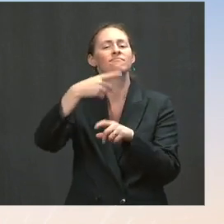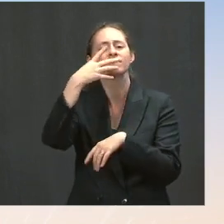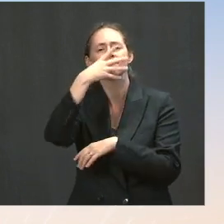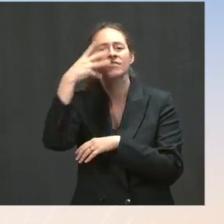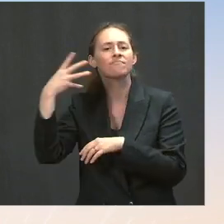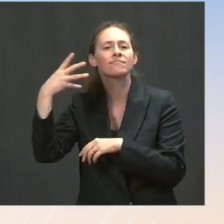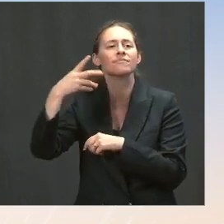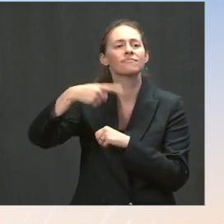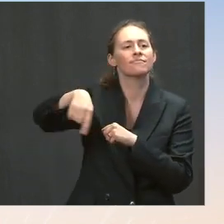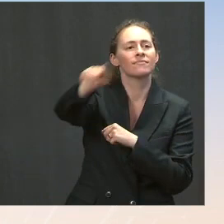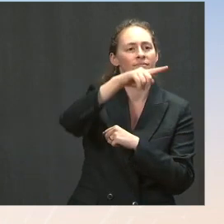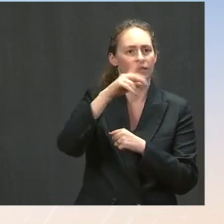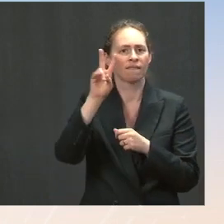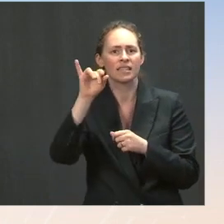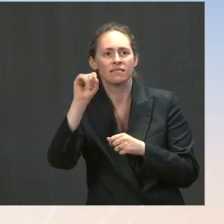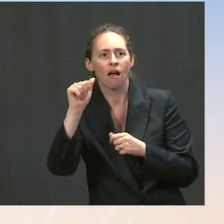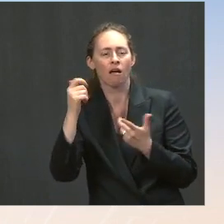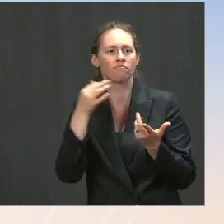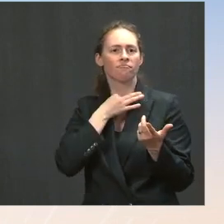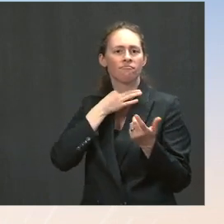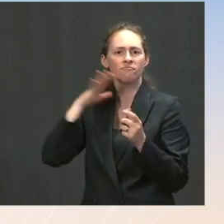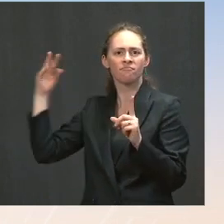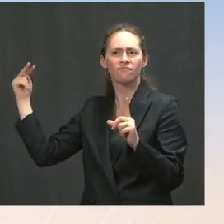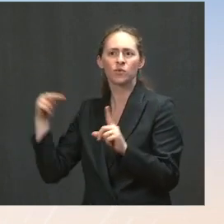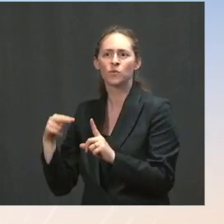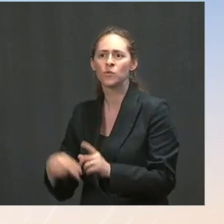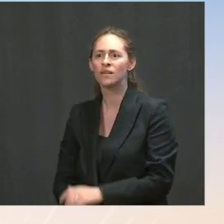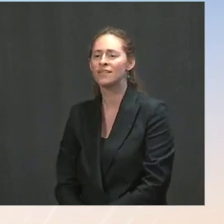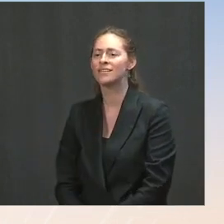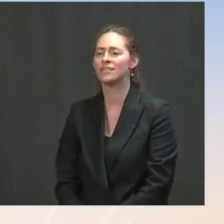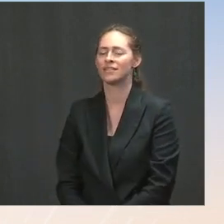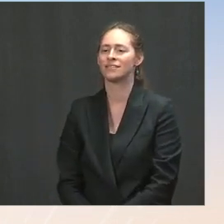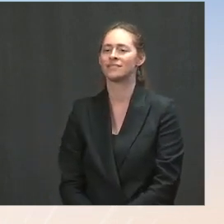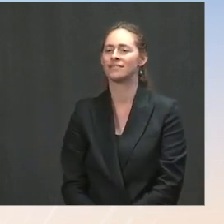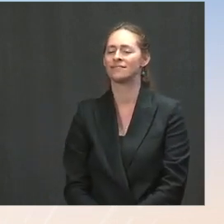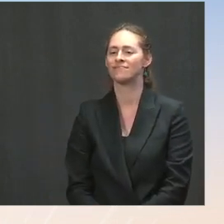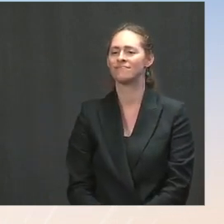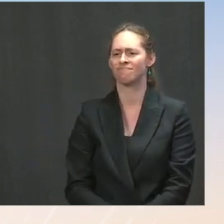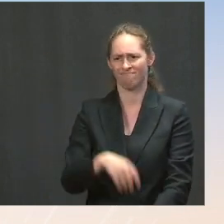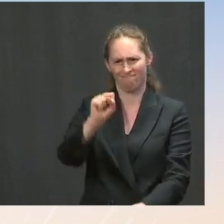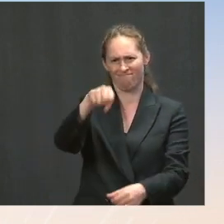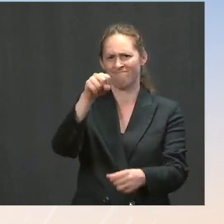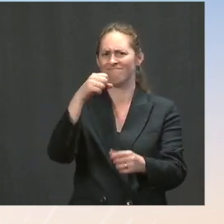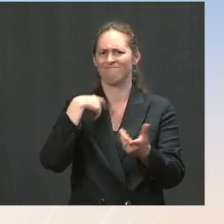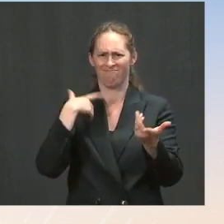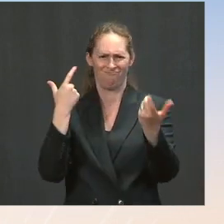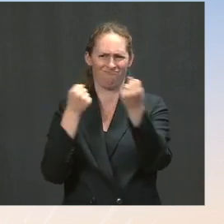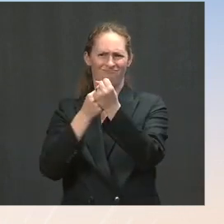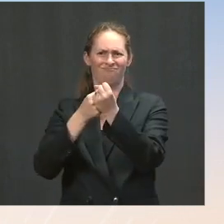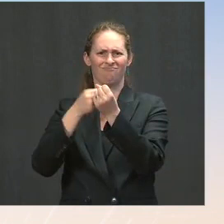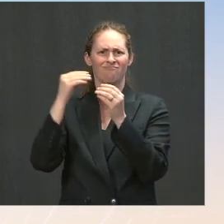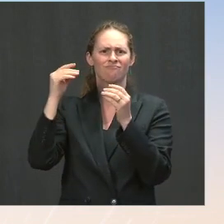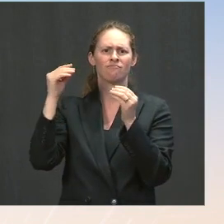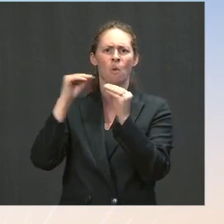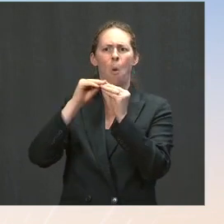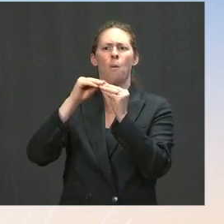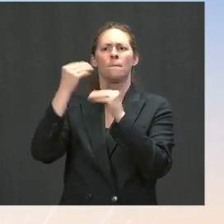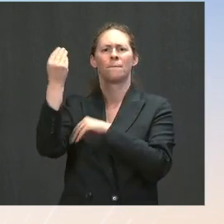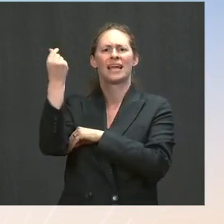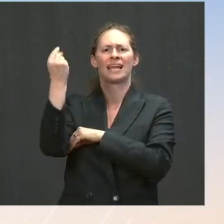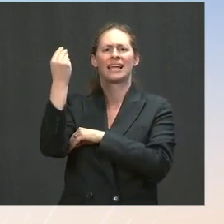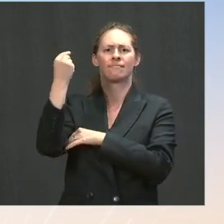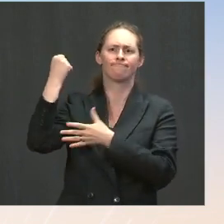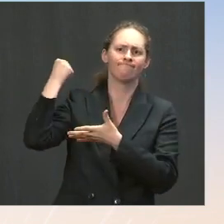certainly have supported and advocated for additional funding for the special immigrant visa program, something that is a huge priority to the president. I'd